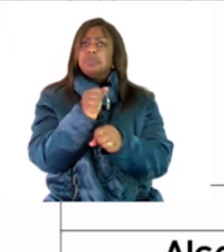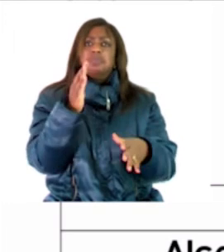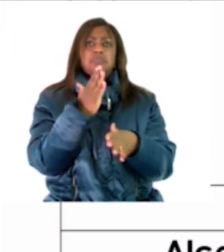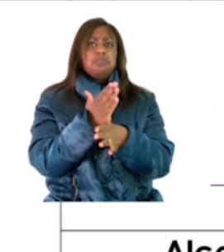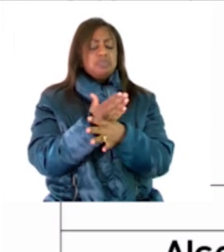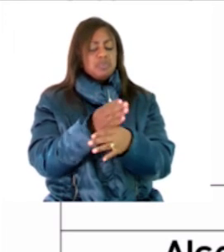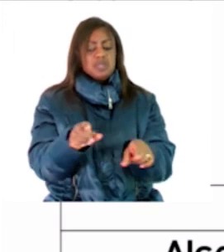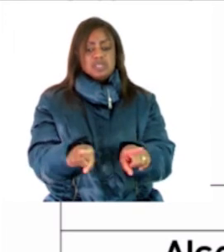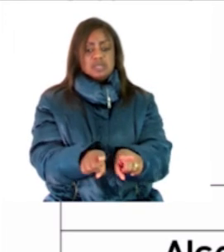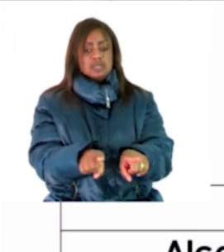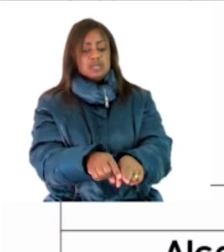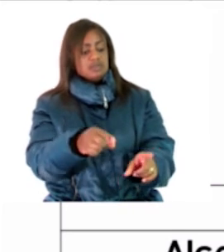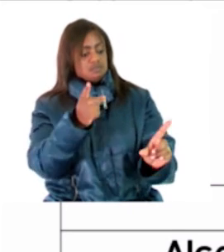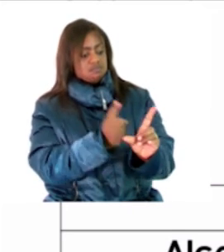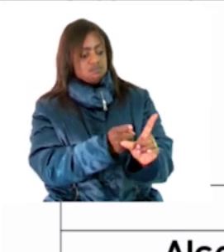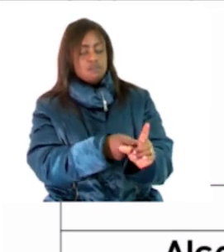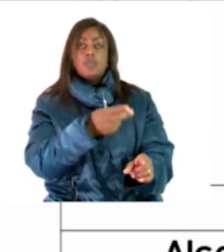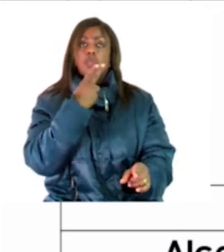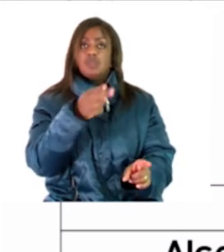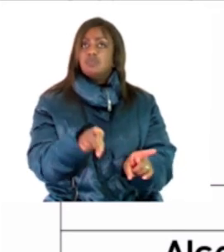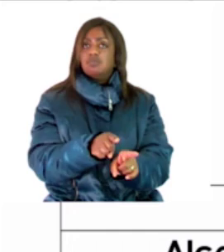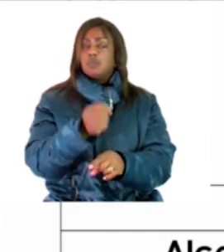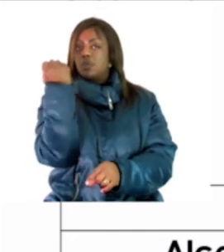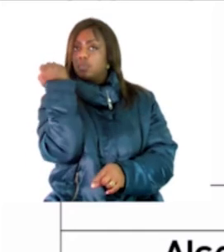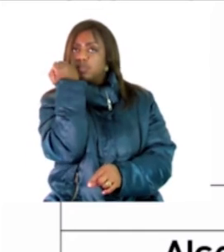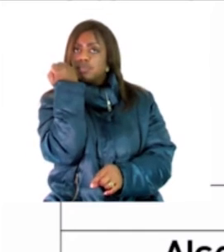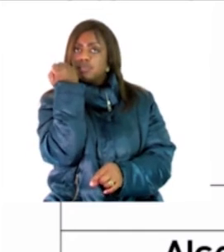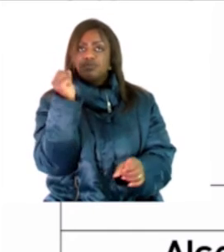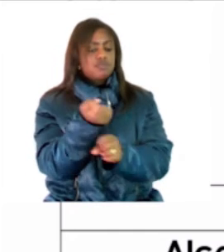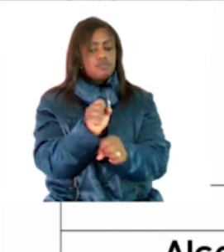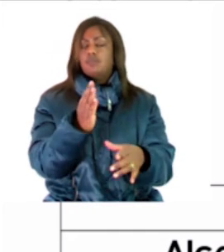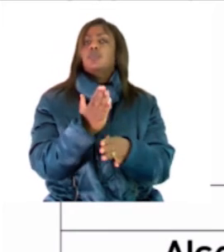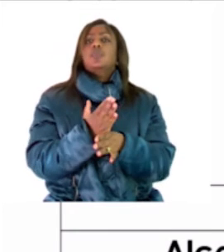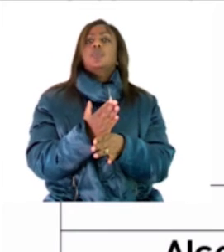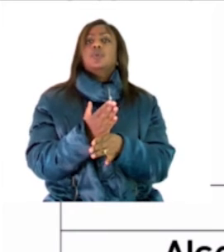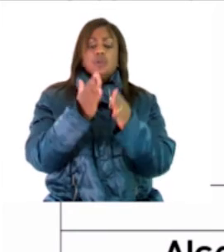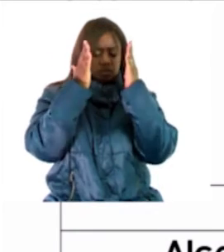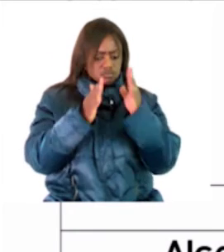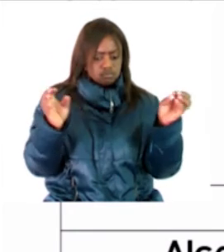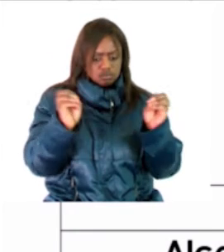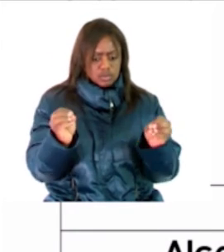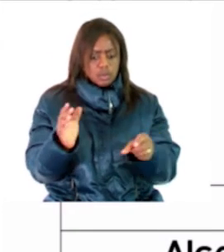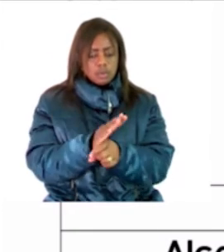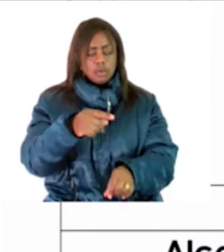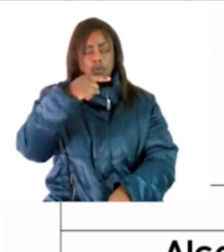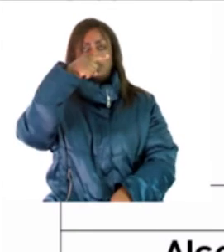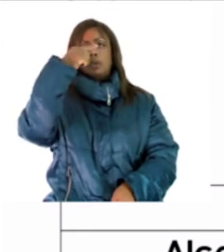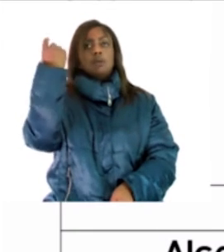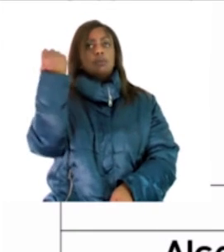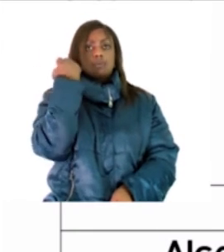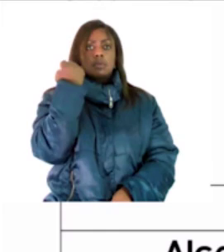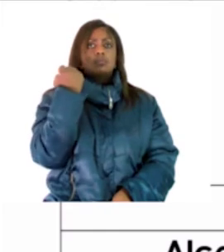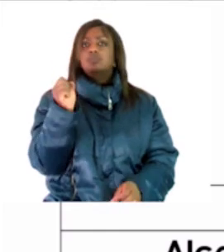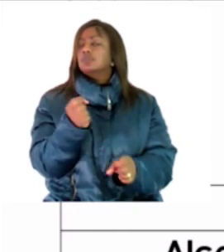All of them, either it's alcohol, or it's tobacco, or it's drugs. Once you become addicted,